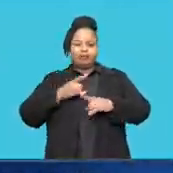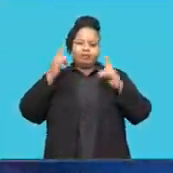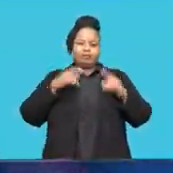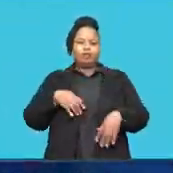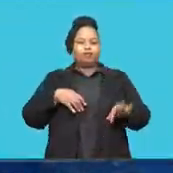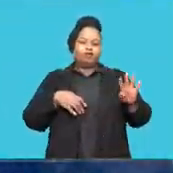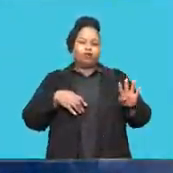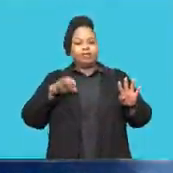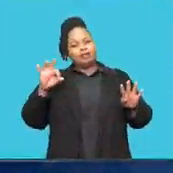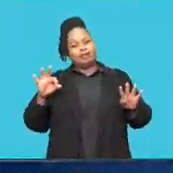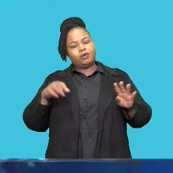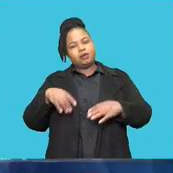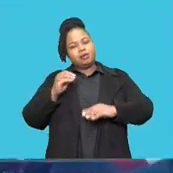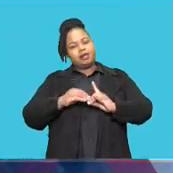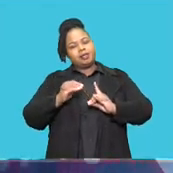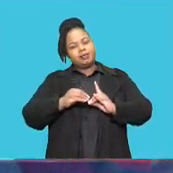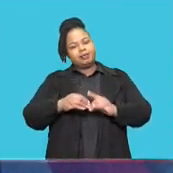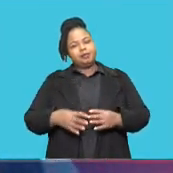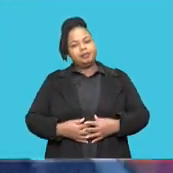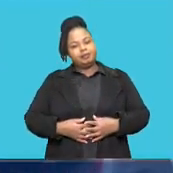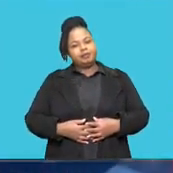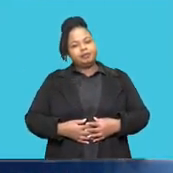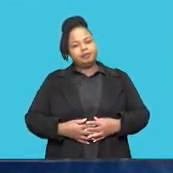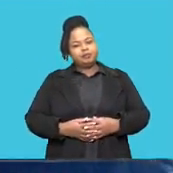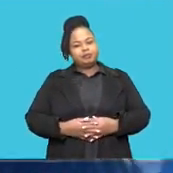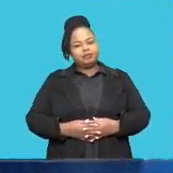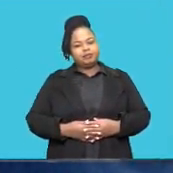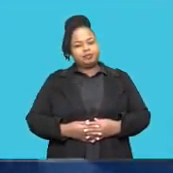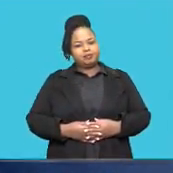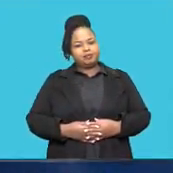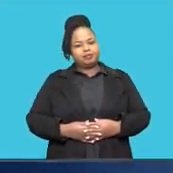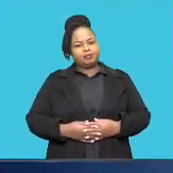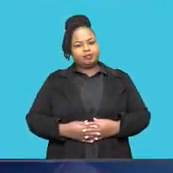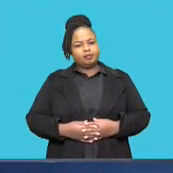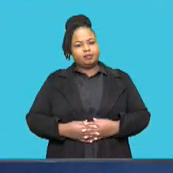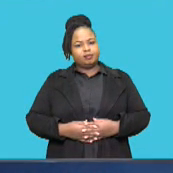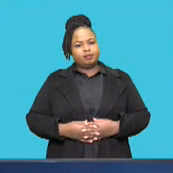4-3 victory on penalties. Mpumalanga’s Phaphama FC for Soweto TV Sports.